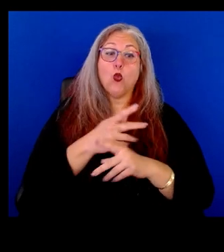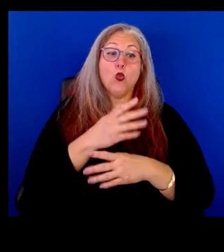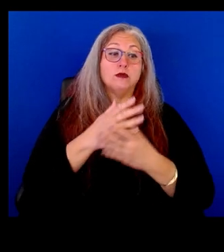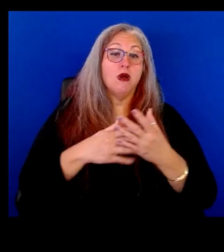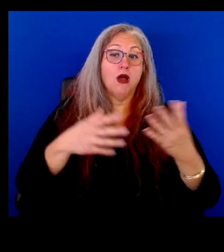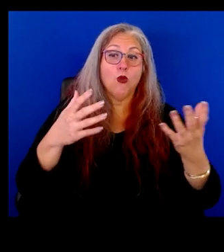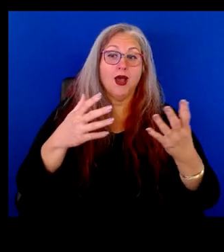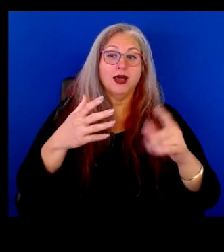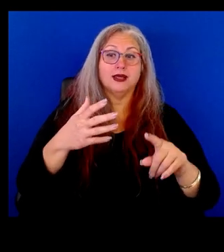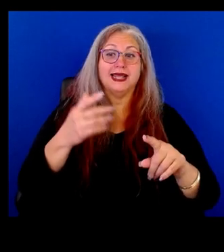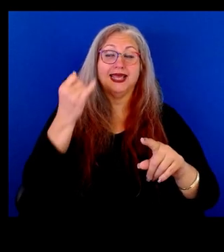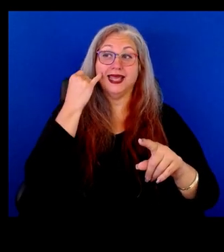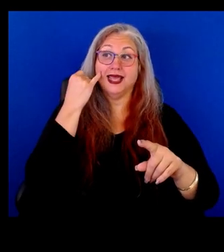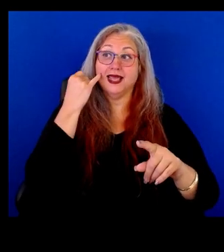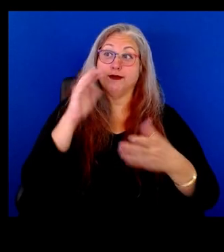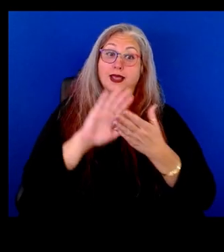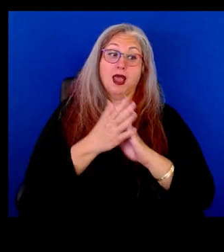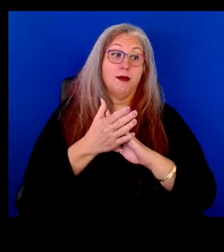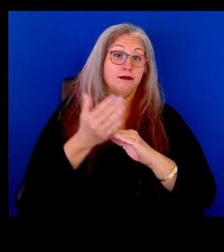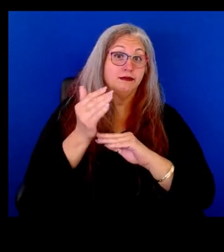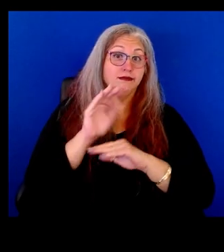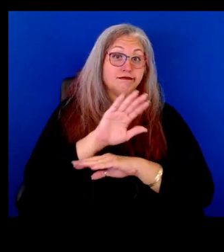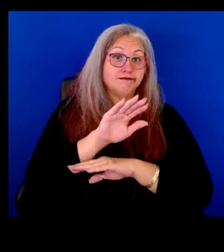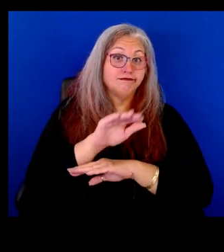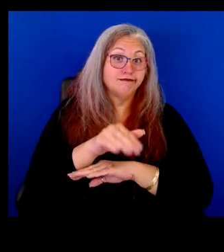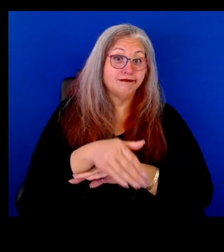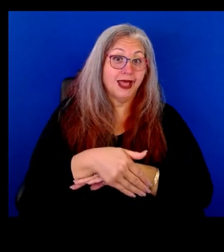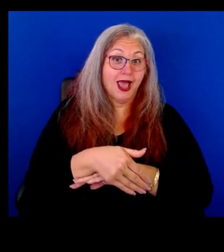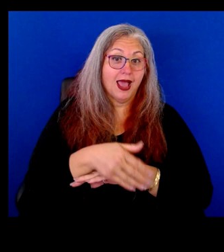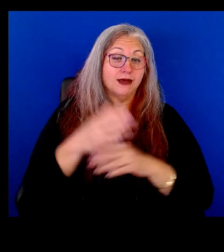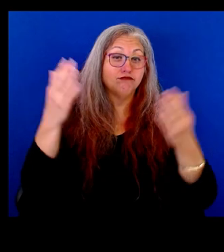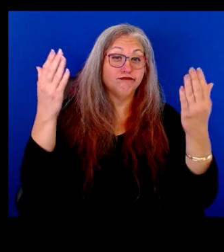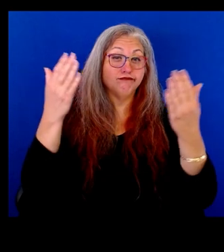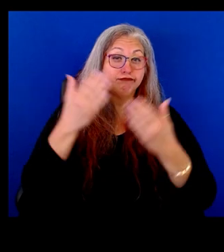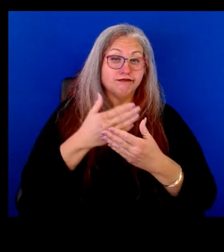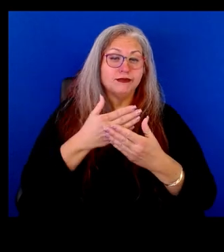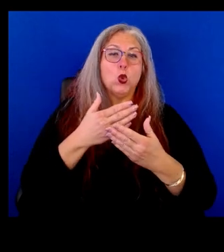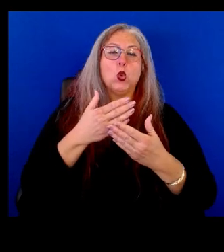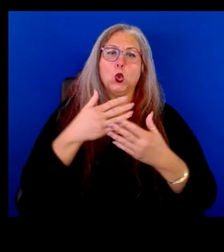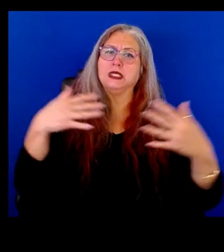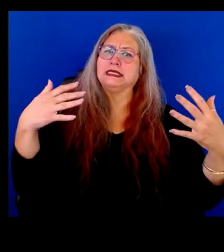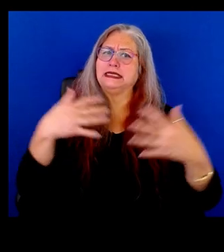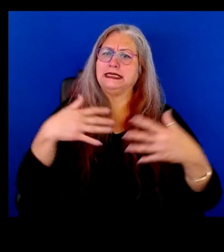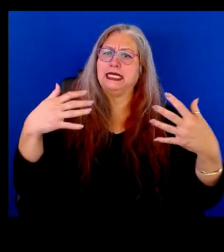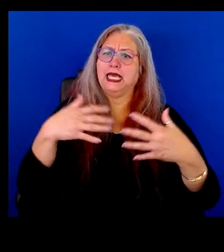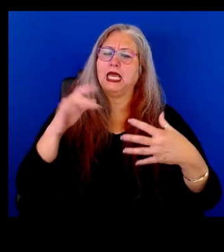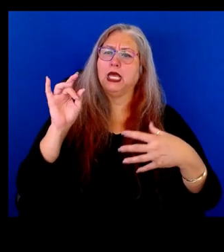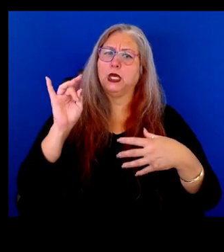part would be was when the night falls, and that would be the scariest part of